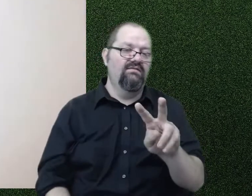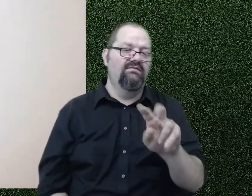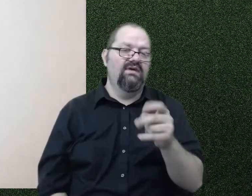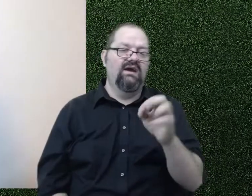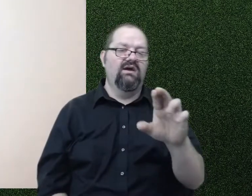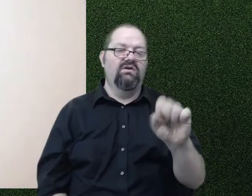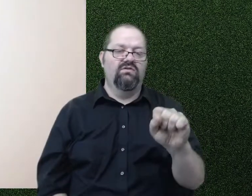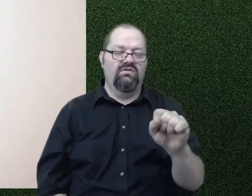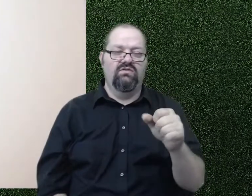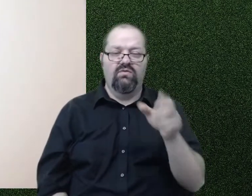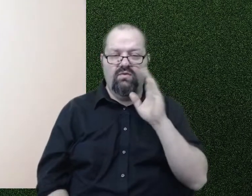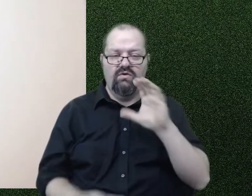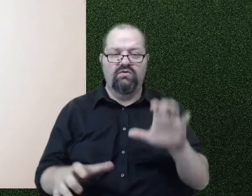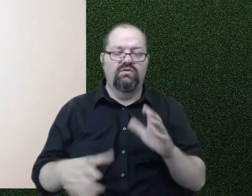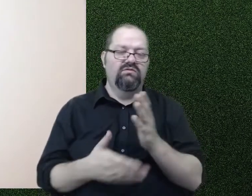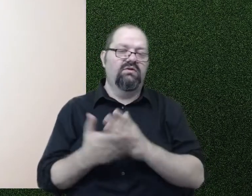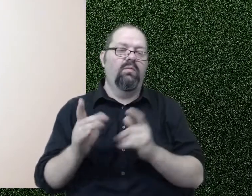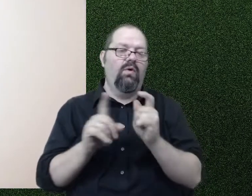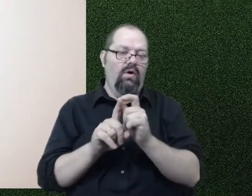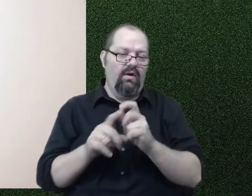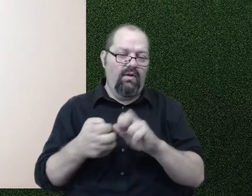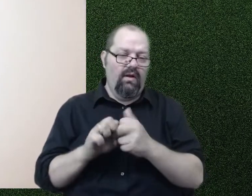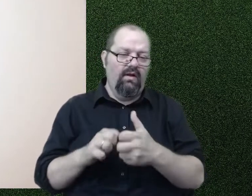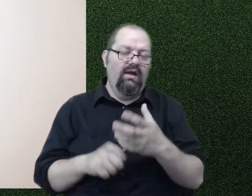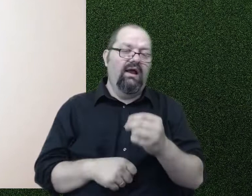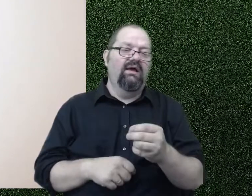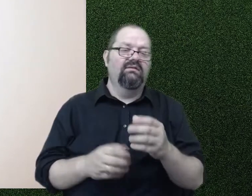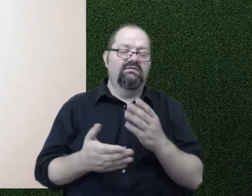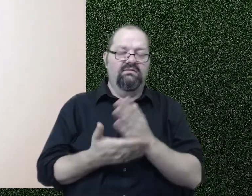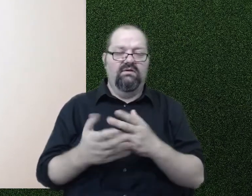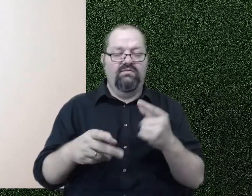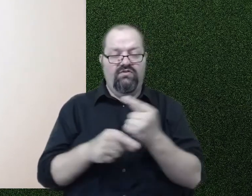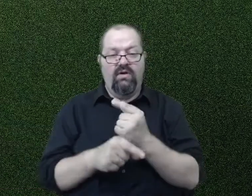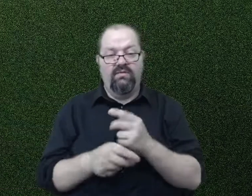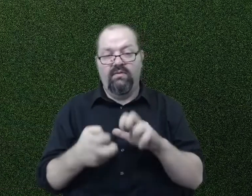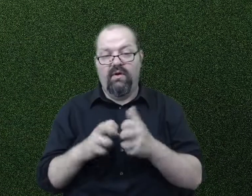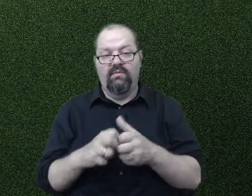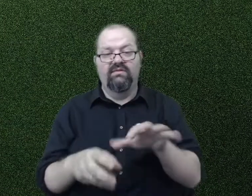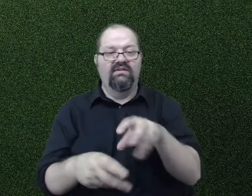vectors. So we're going to do some word problems and some problems in geometry involving vectors.